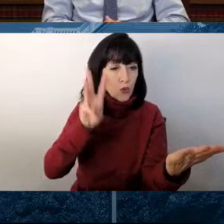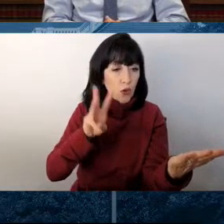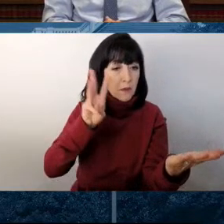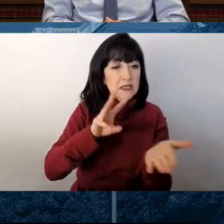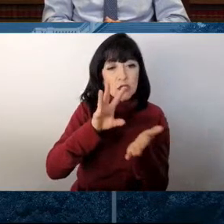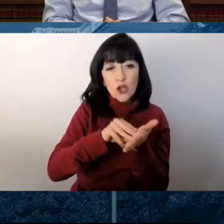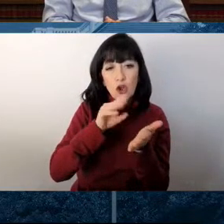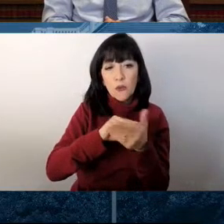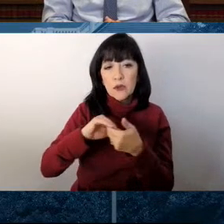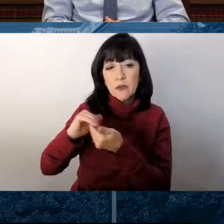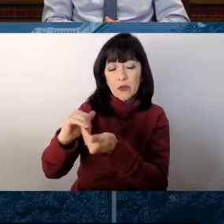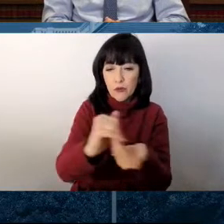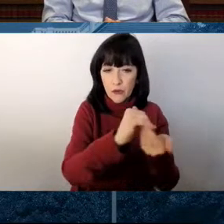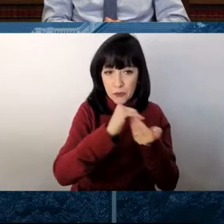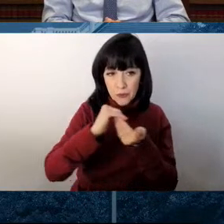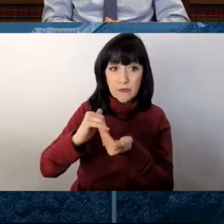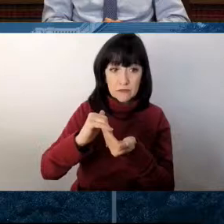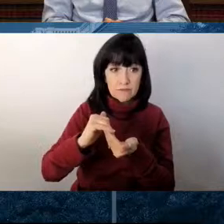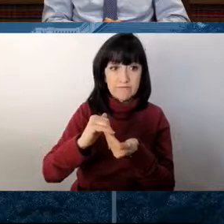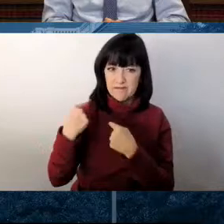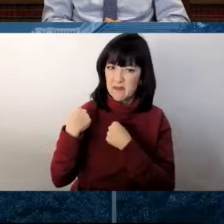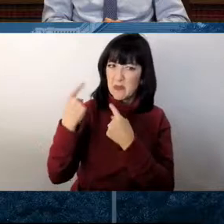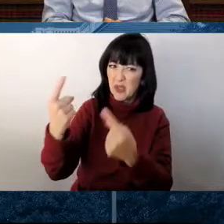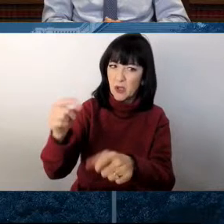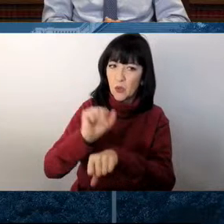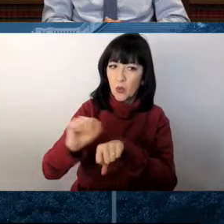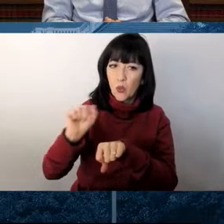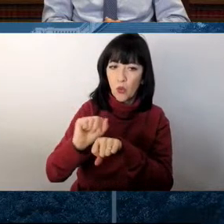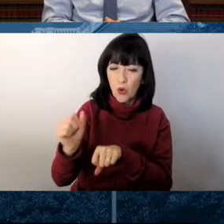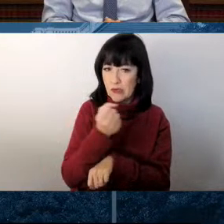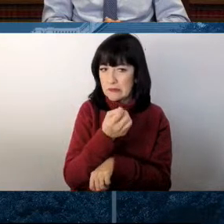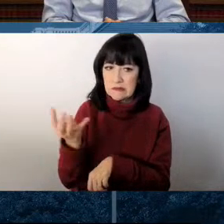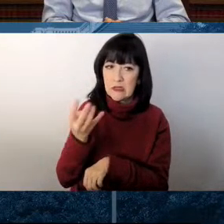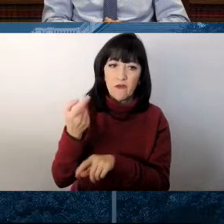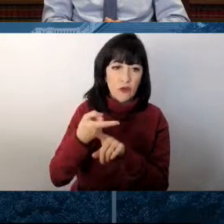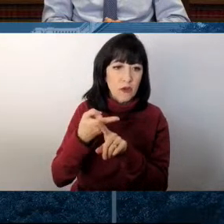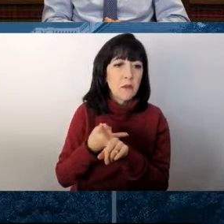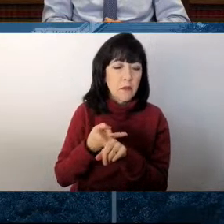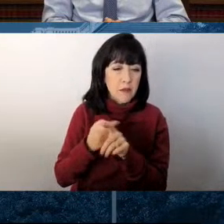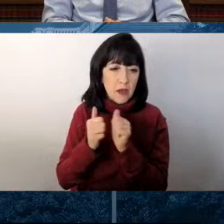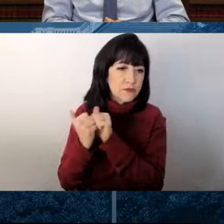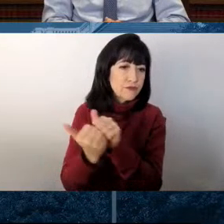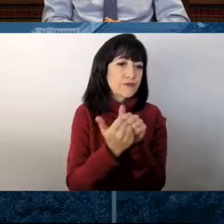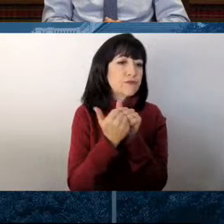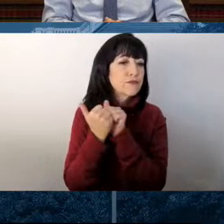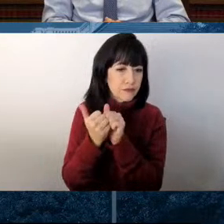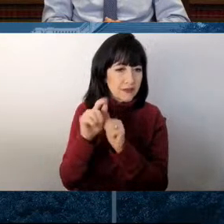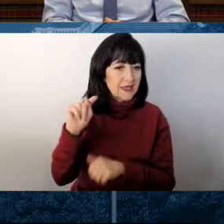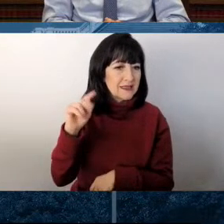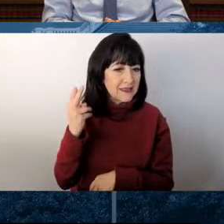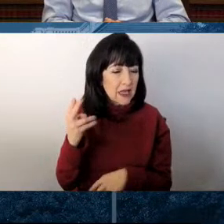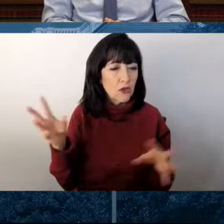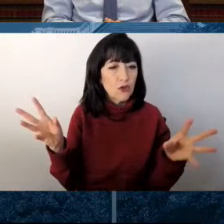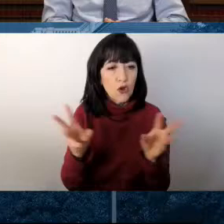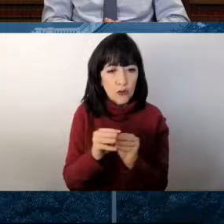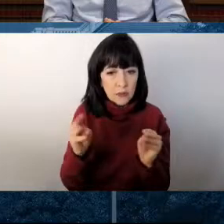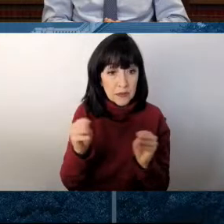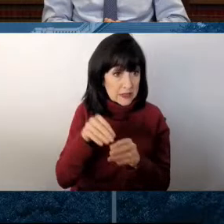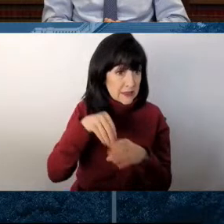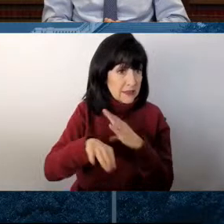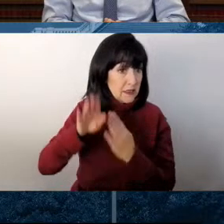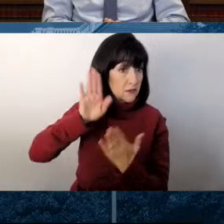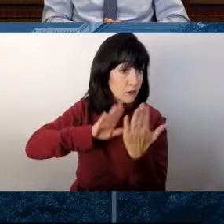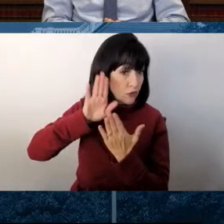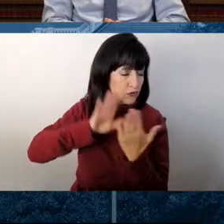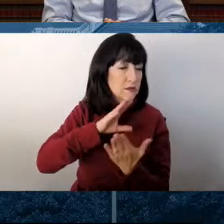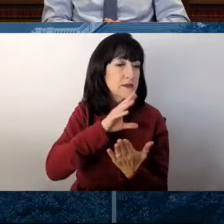Learning Collaborative. We've been working on this now for several months, been doing town hall meetings in person and